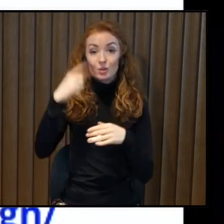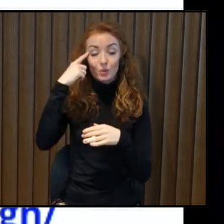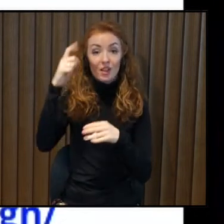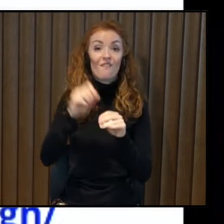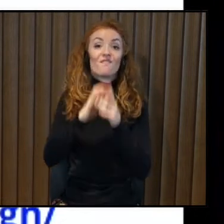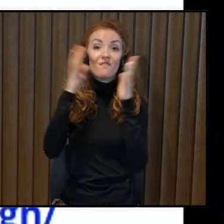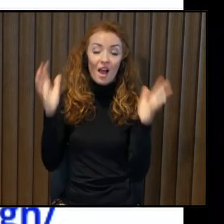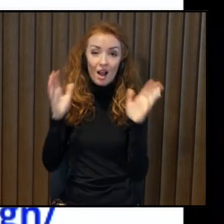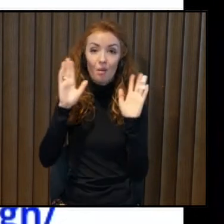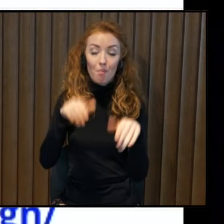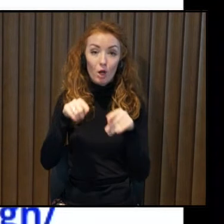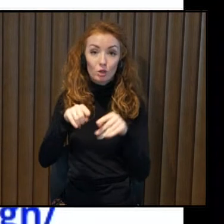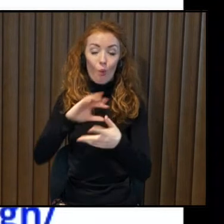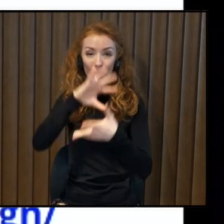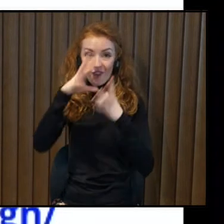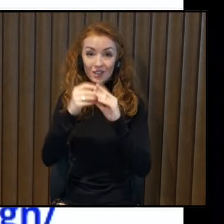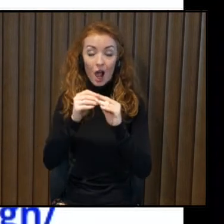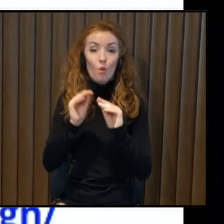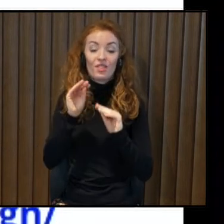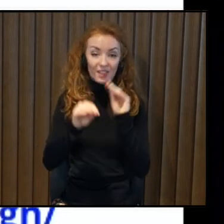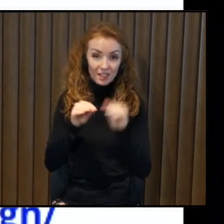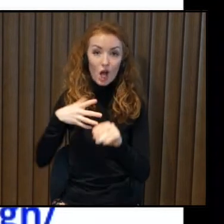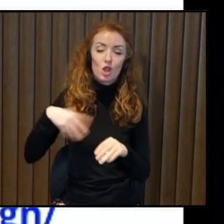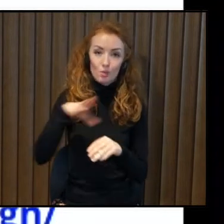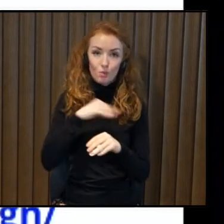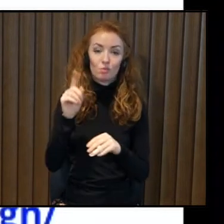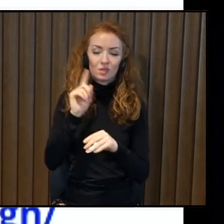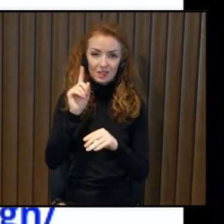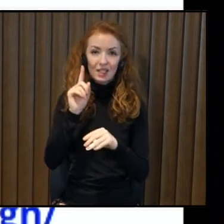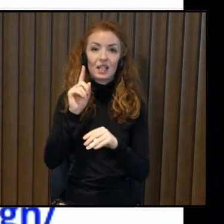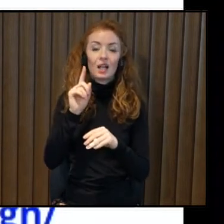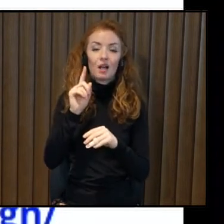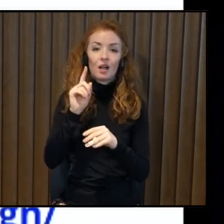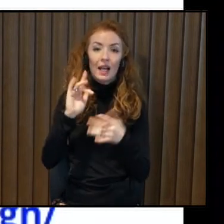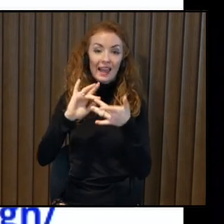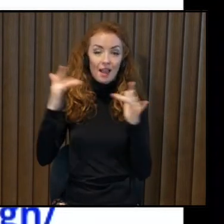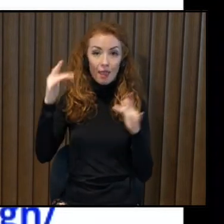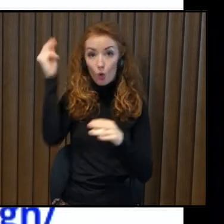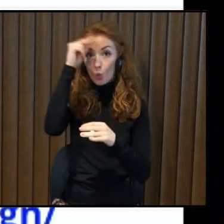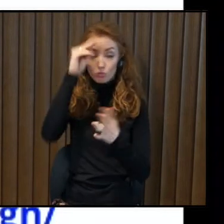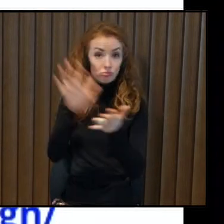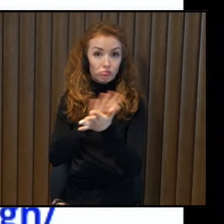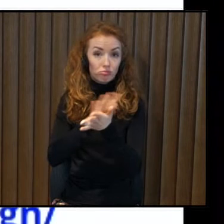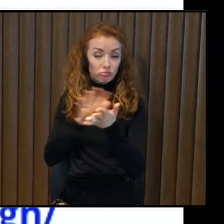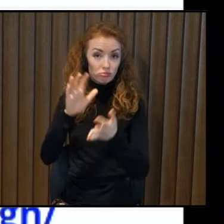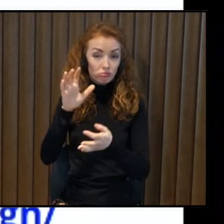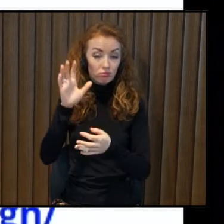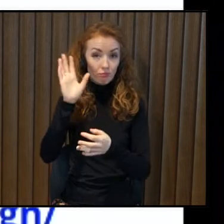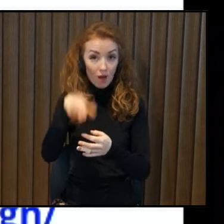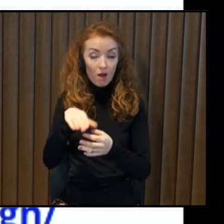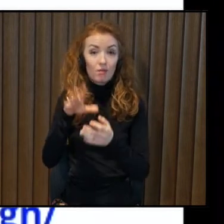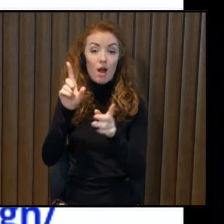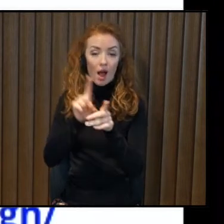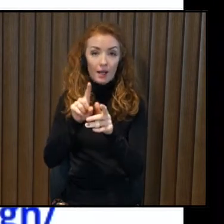Design course on that website, so I would encourage anyone who's interested in this kind of work to check that out. It's really fun and amazing,